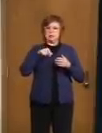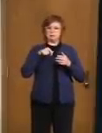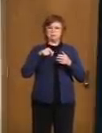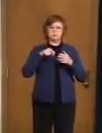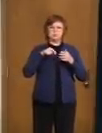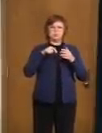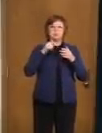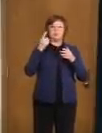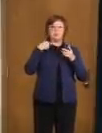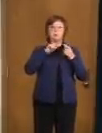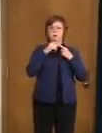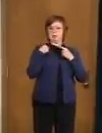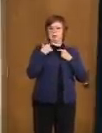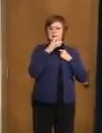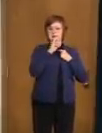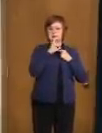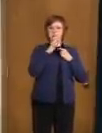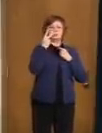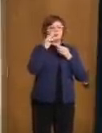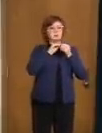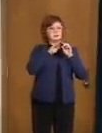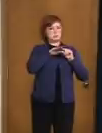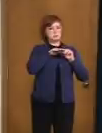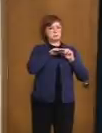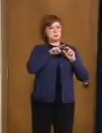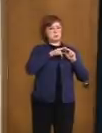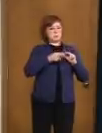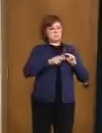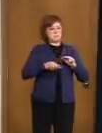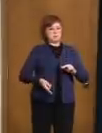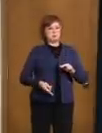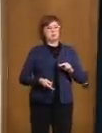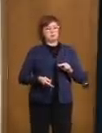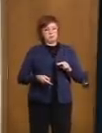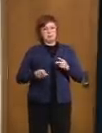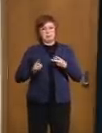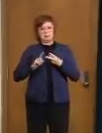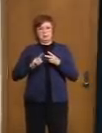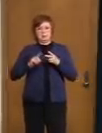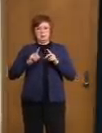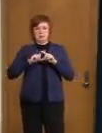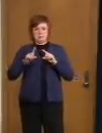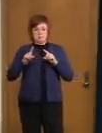I have to emphasize, like the Premier said, that while there's a lot of excitement about vaccination,